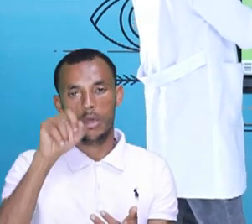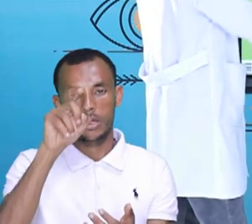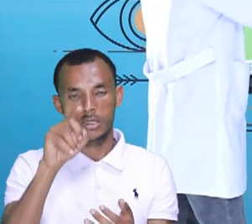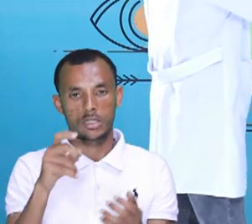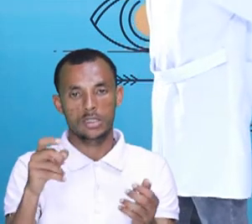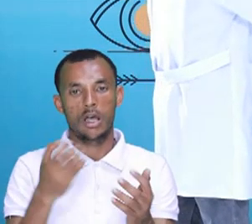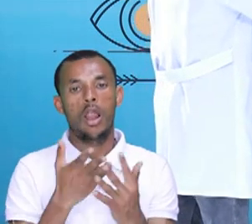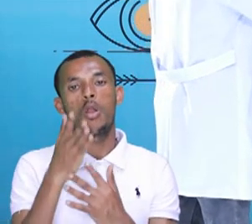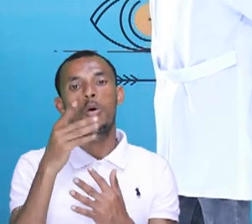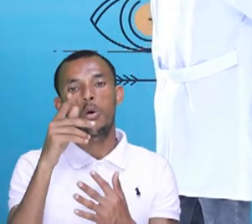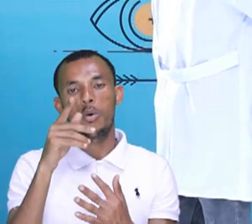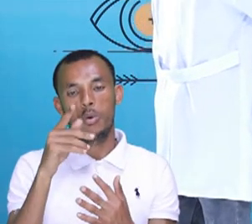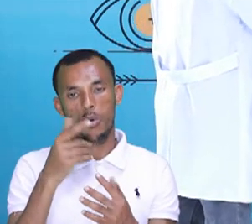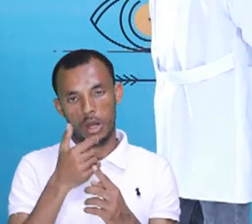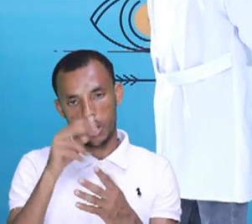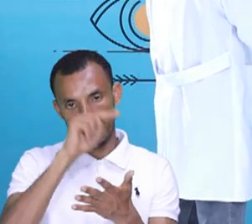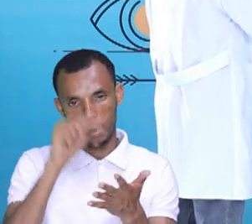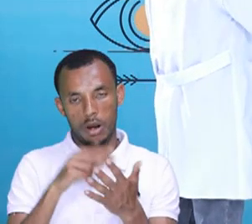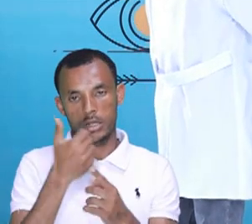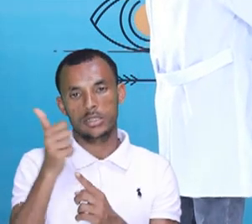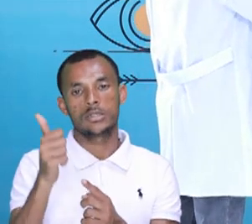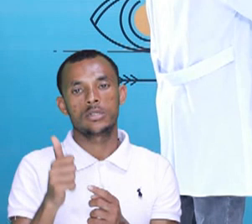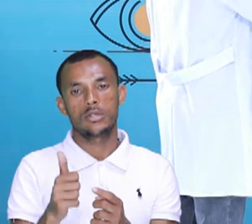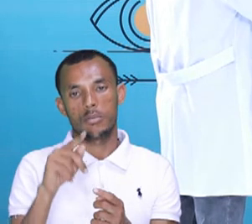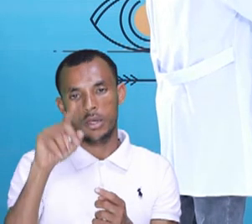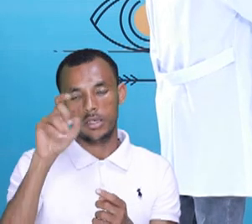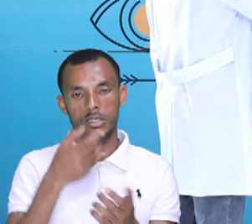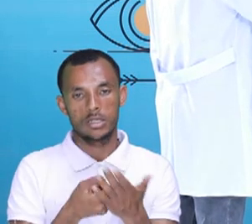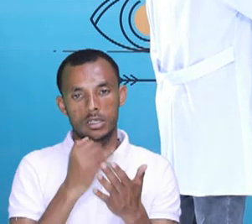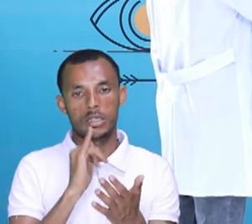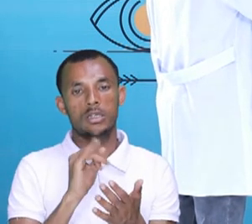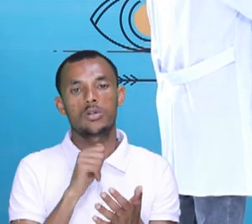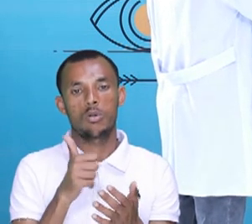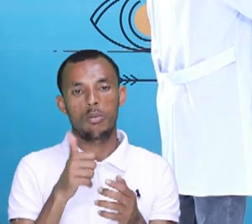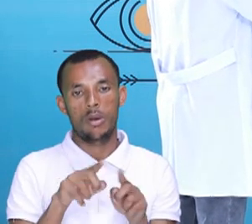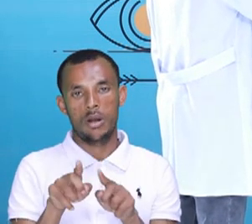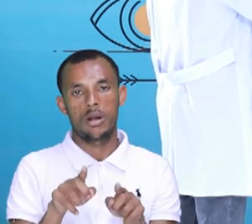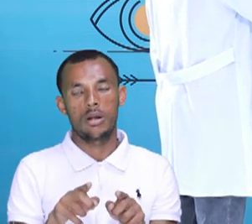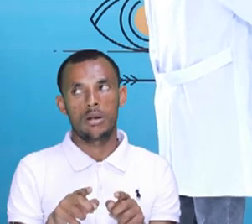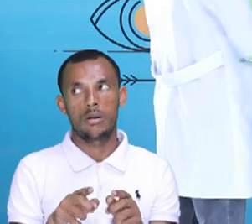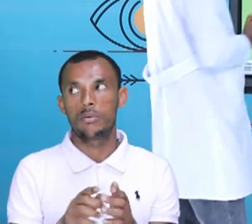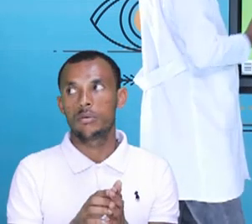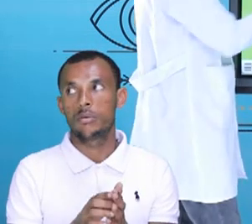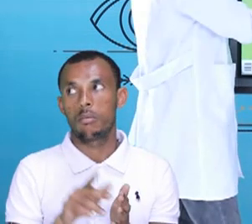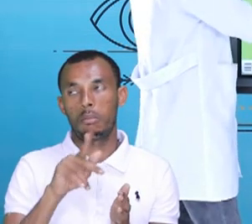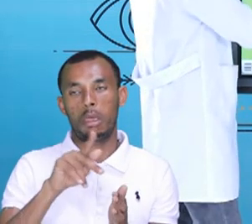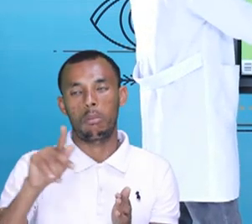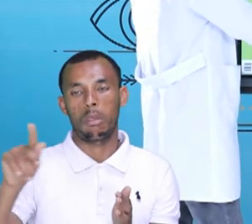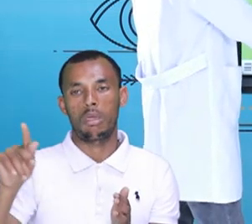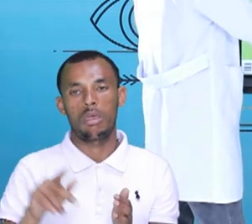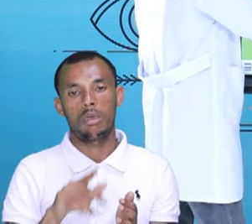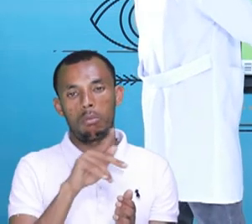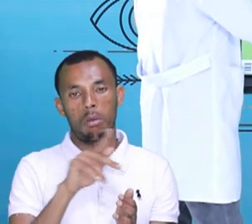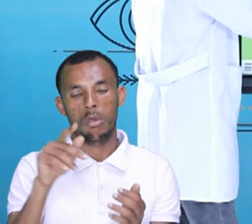along nuclear axis, PX along nuclear axis. This is can be formed. PP, therefore